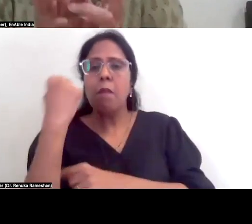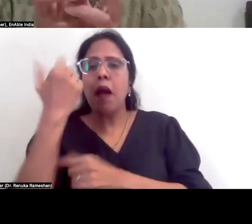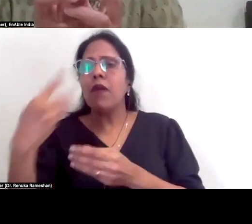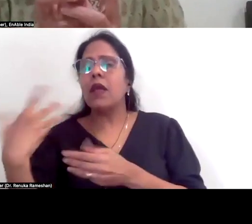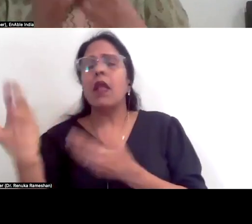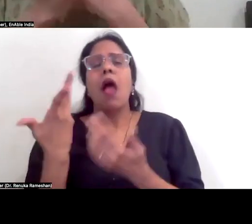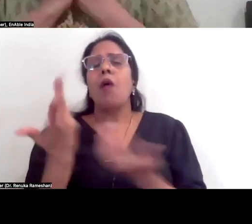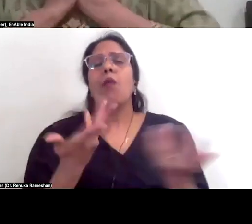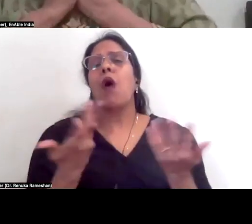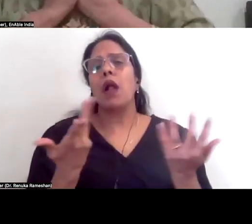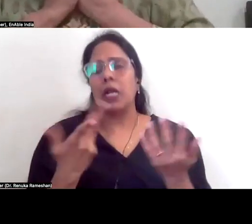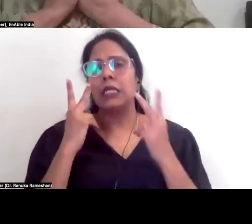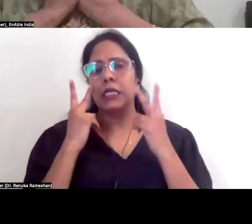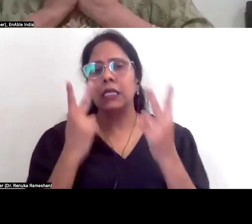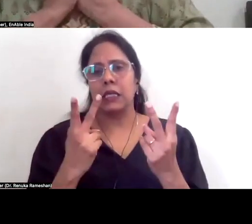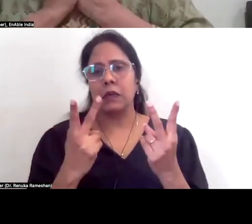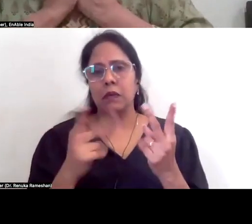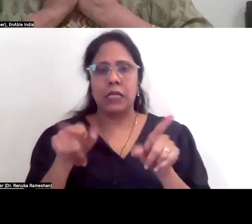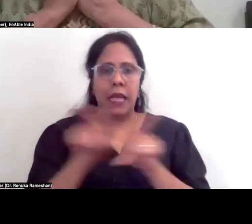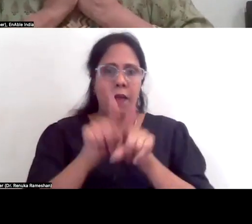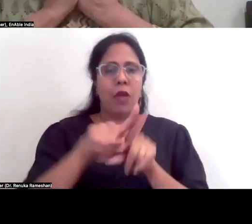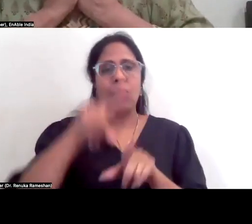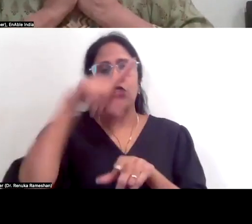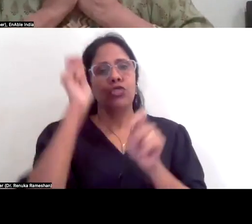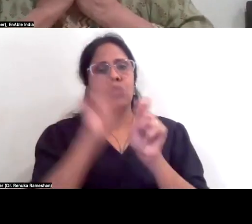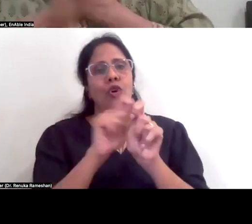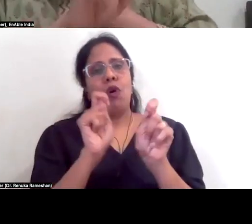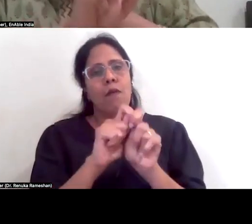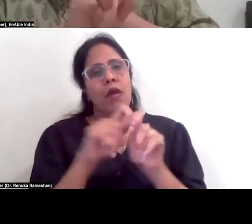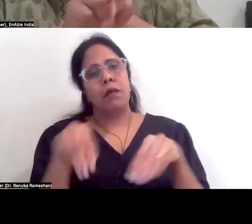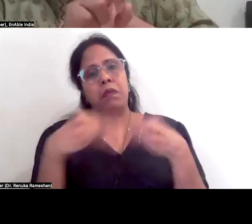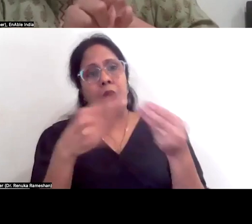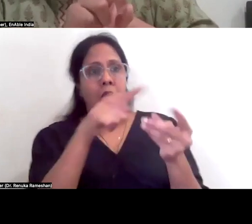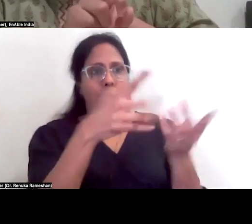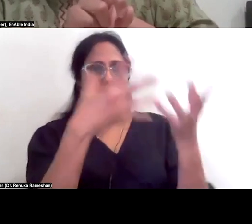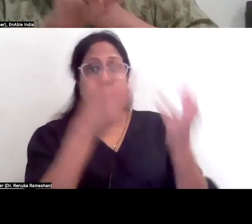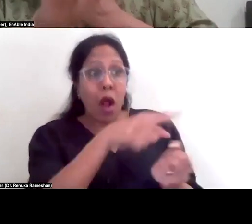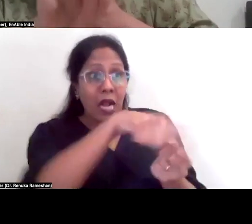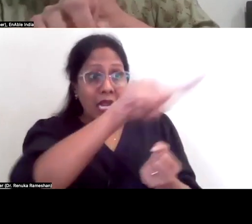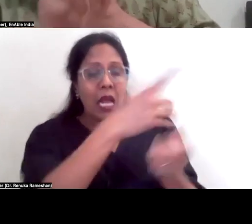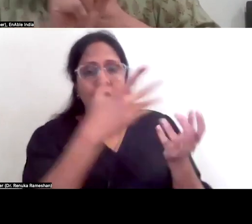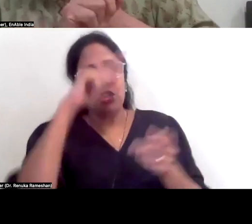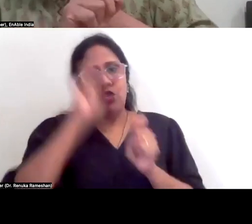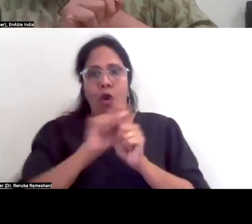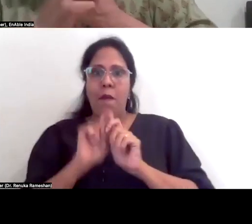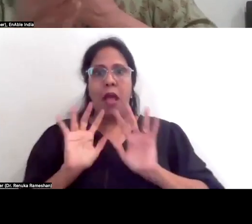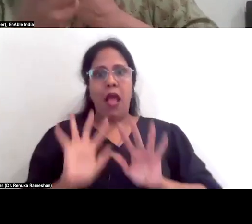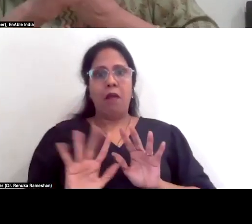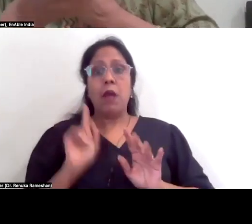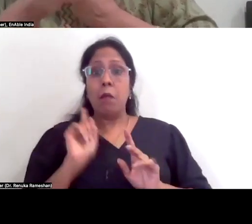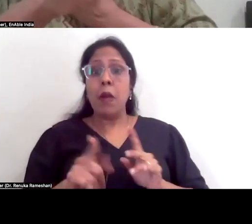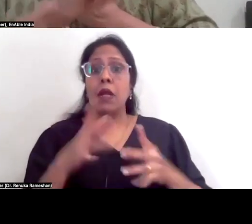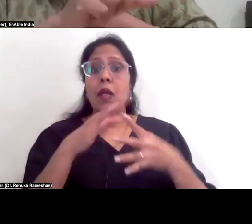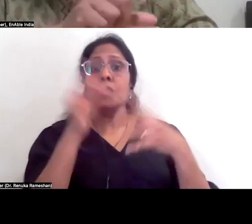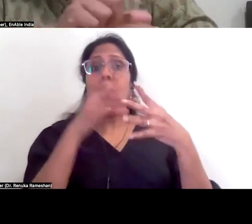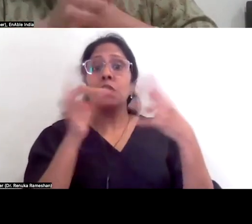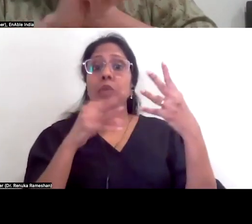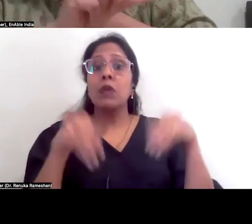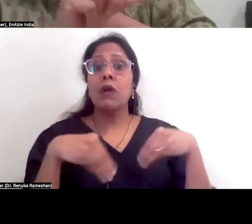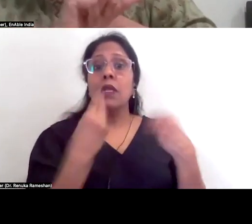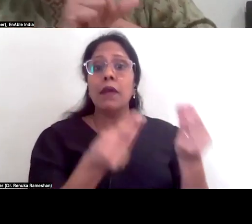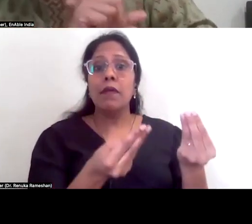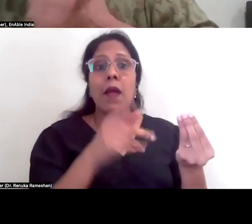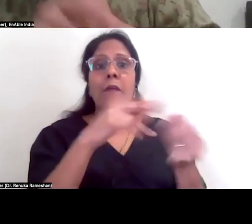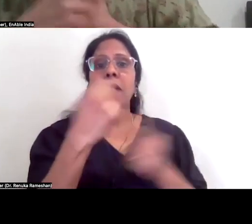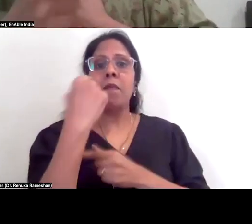power a little bit. Like, for example, we have jobs they want, but we do something good. We do give choices. So then there is more power in